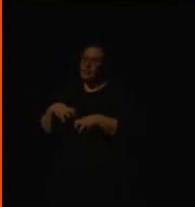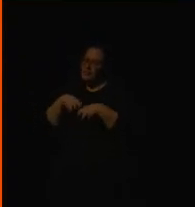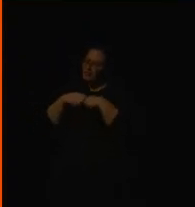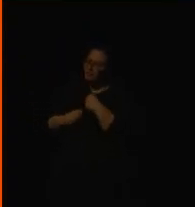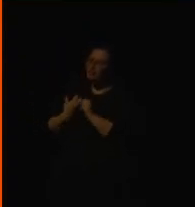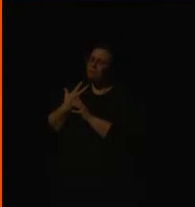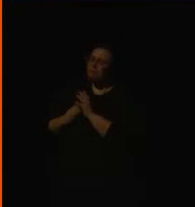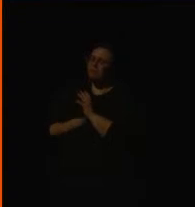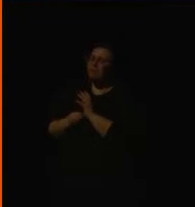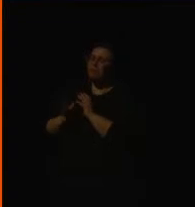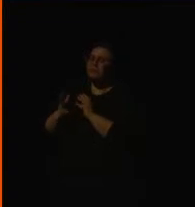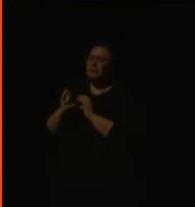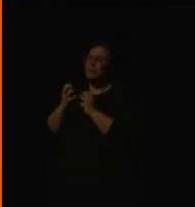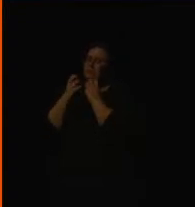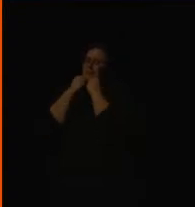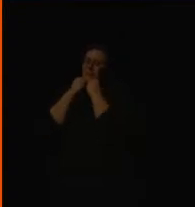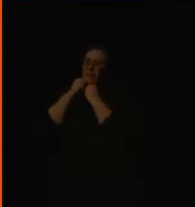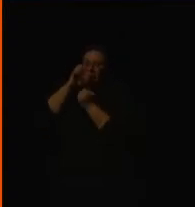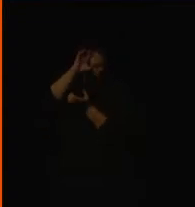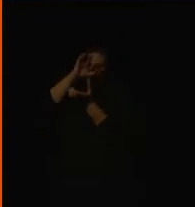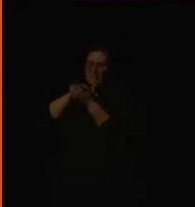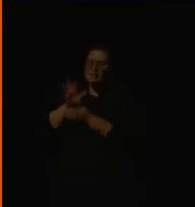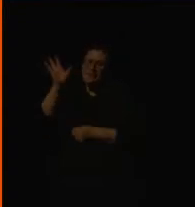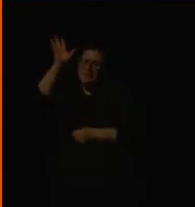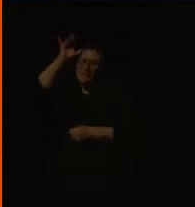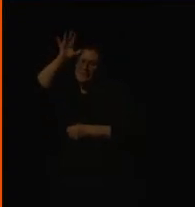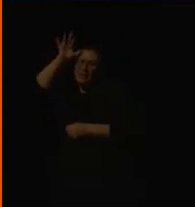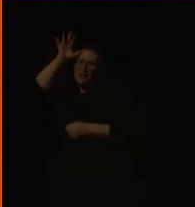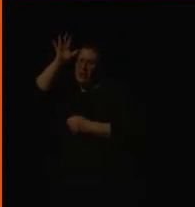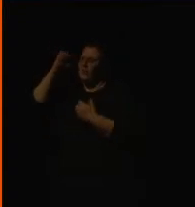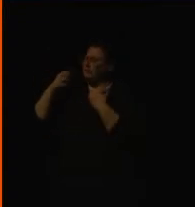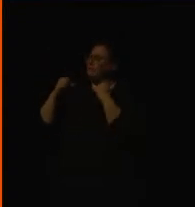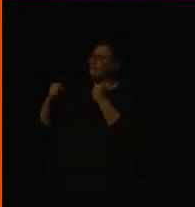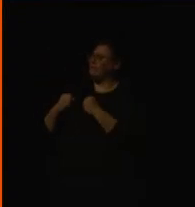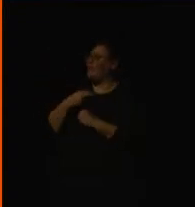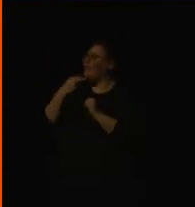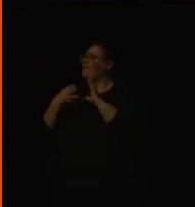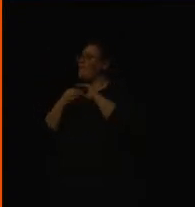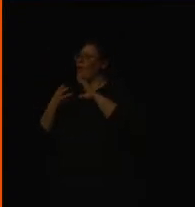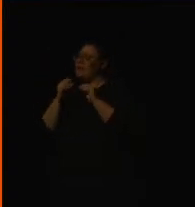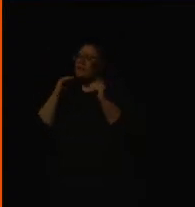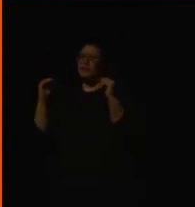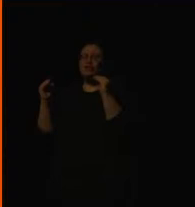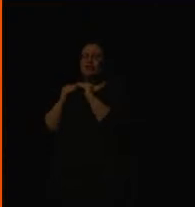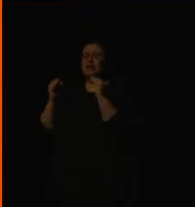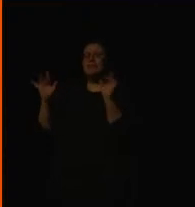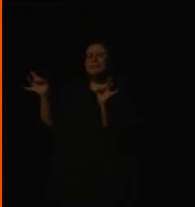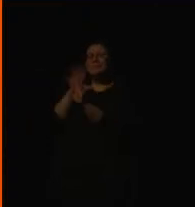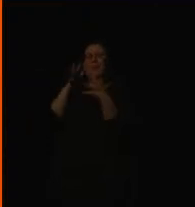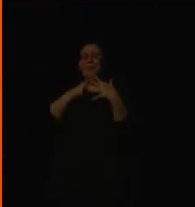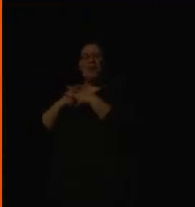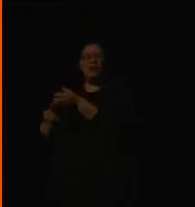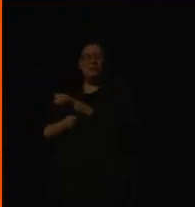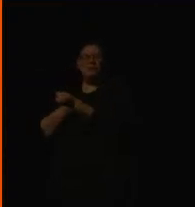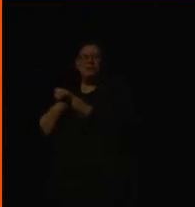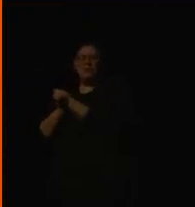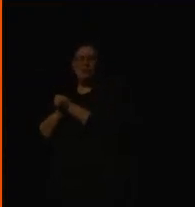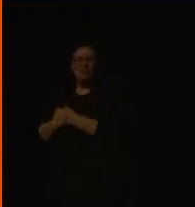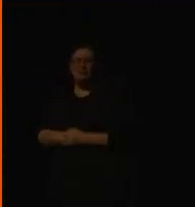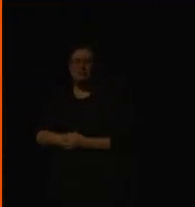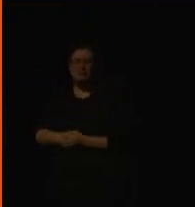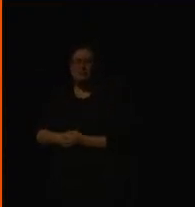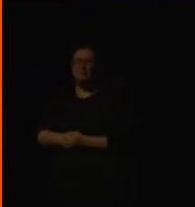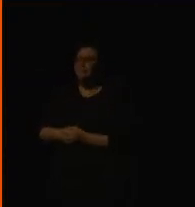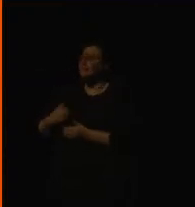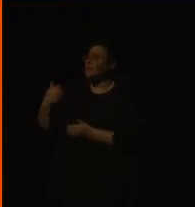husband and their father, a clarion voice for justice and a great American patriot. For all of us who have